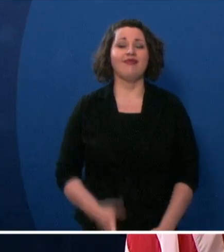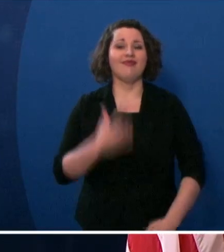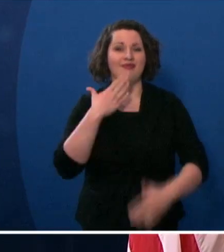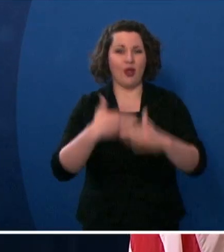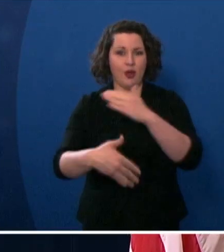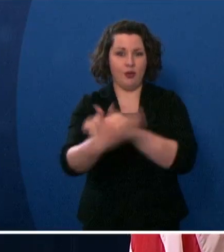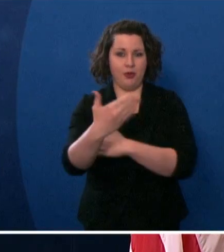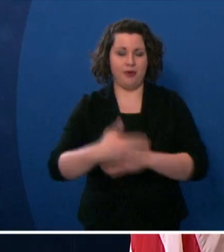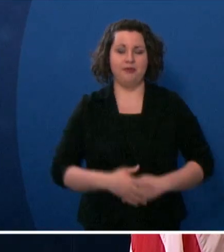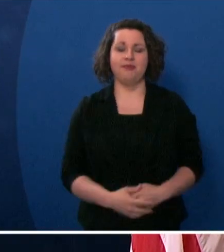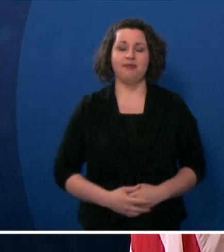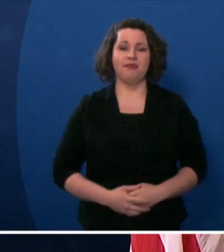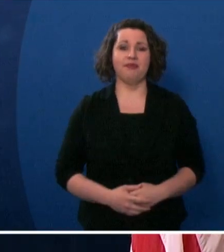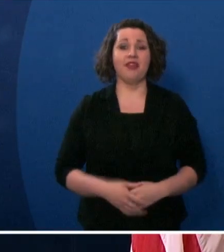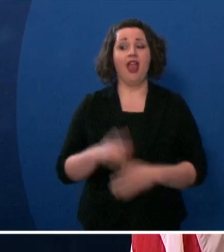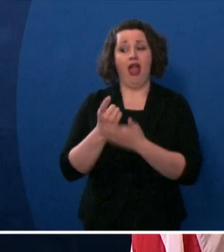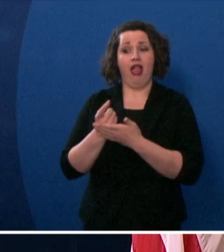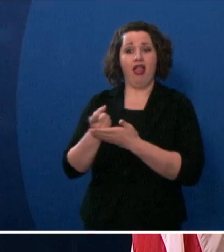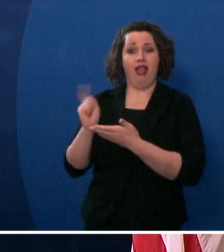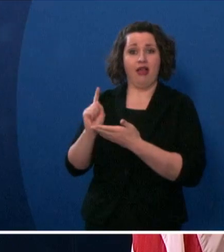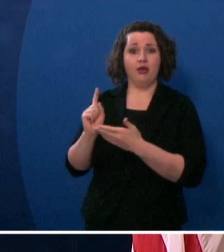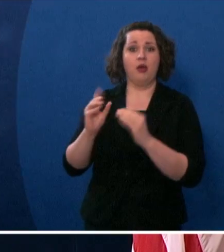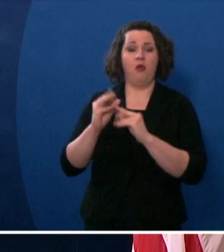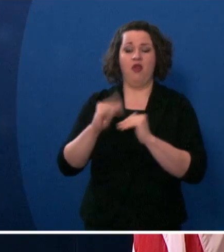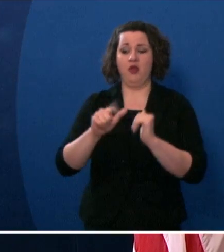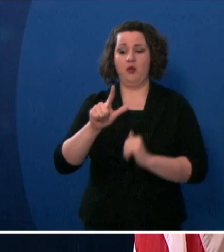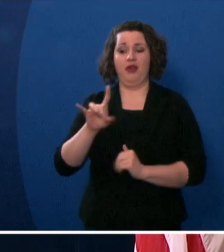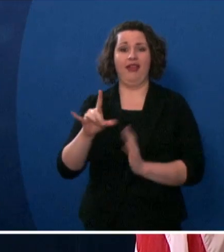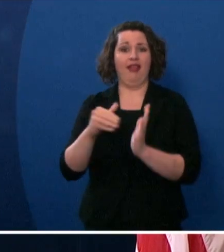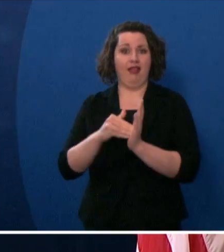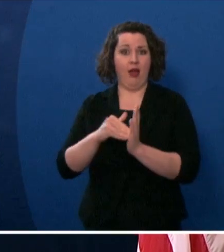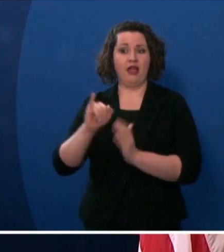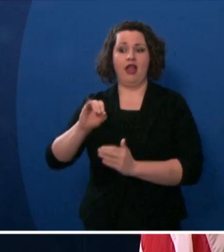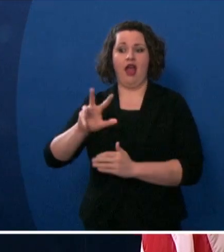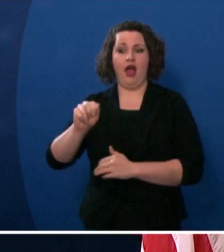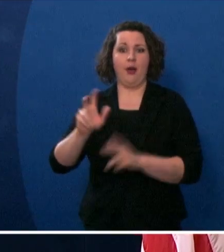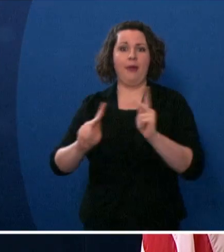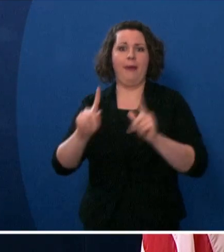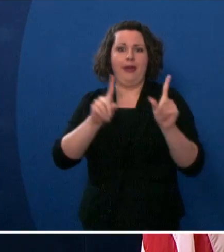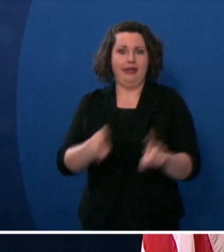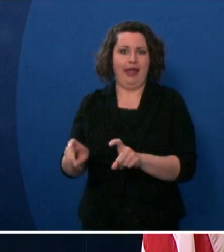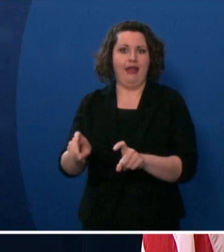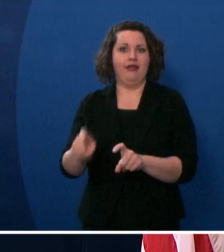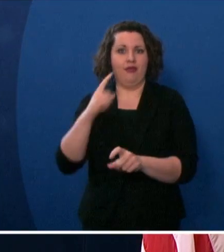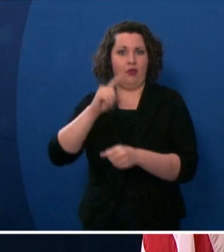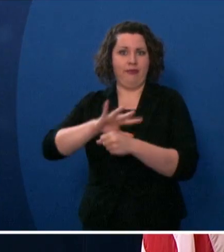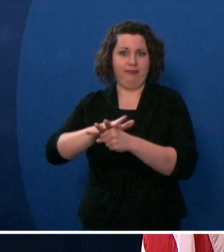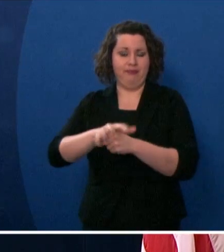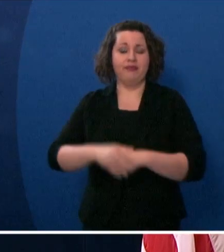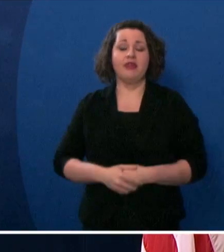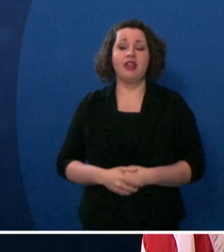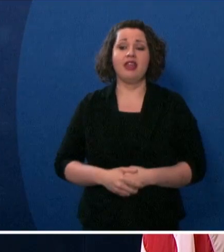Well, good morning. Last week, more than 28,000 Iowans were tested for COVID-19.